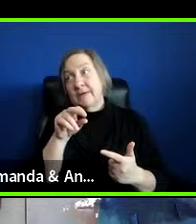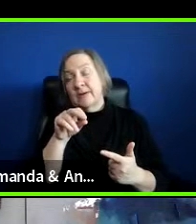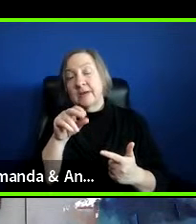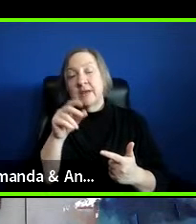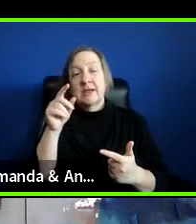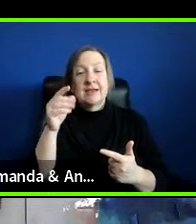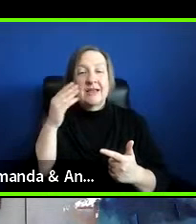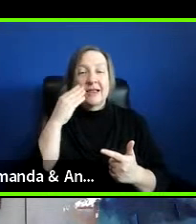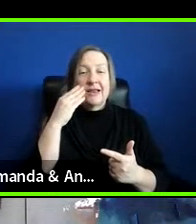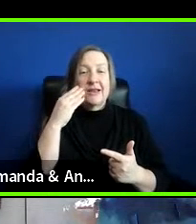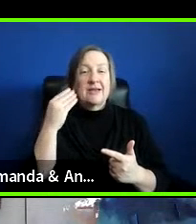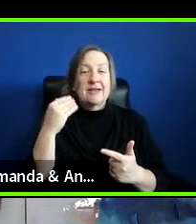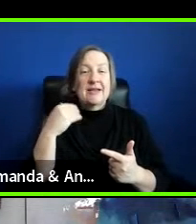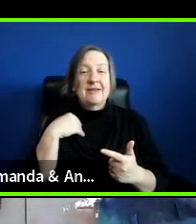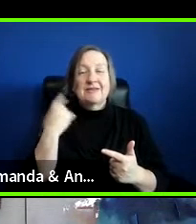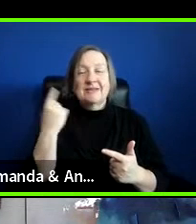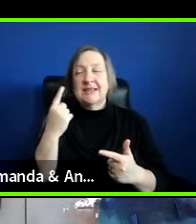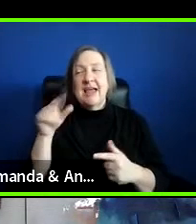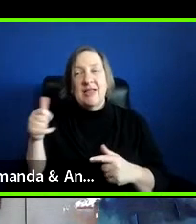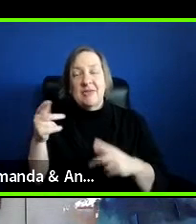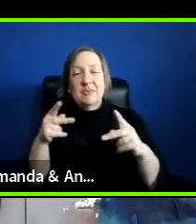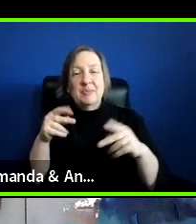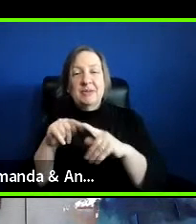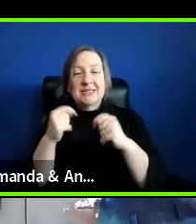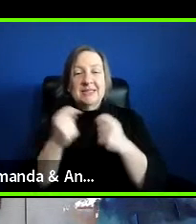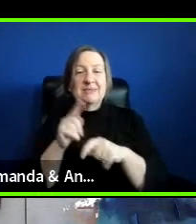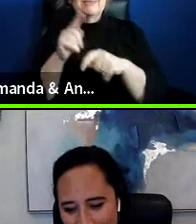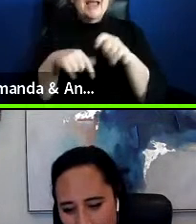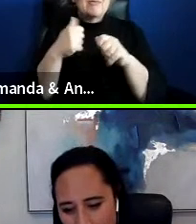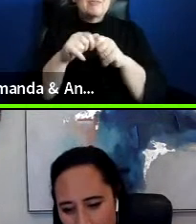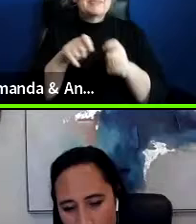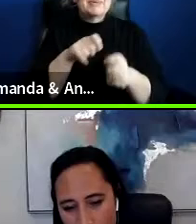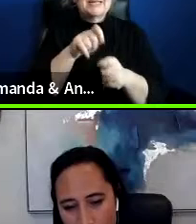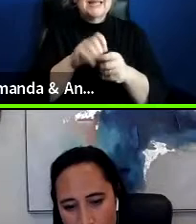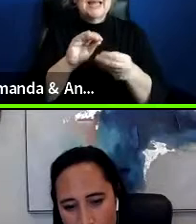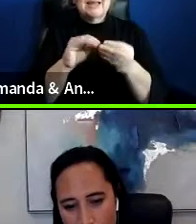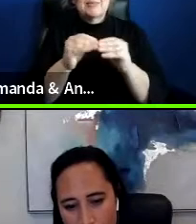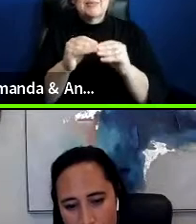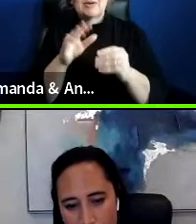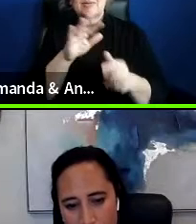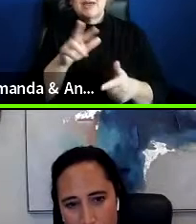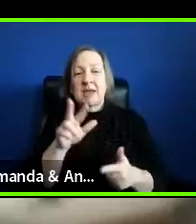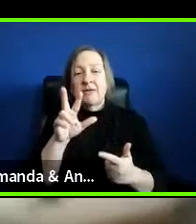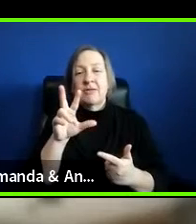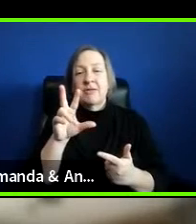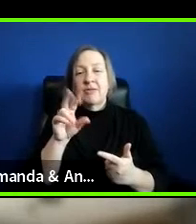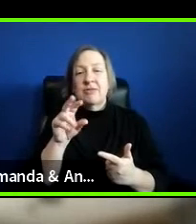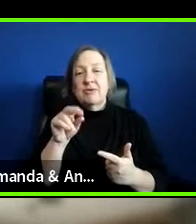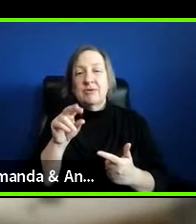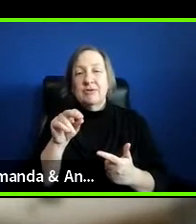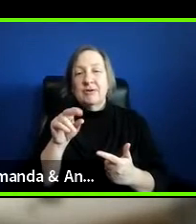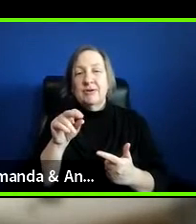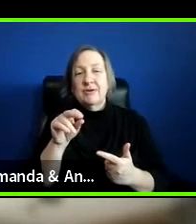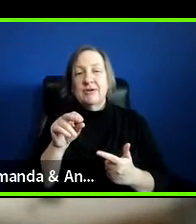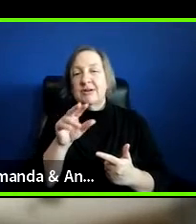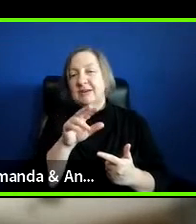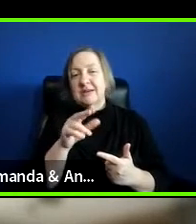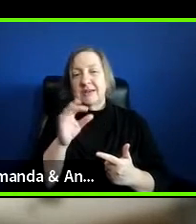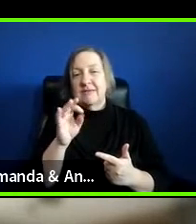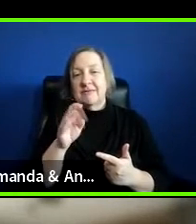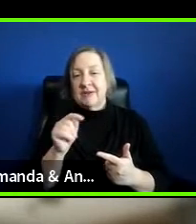Matt and here too, we have other teammates. So I can't remember the exact number. It's about 30,